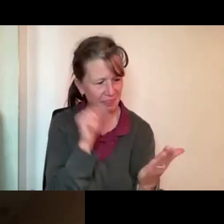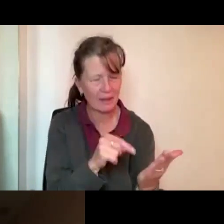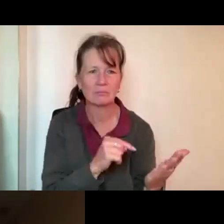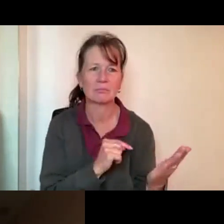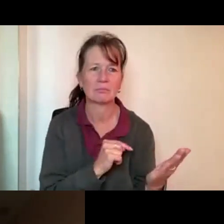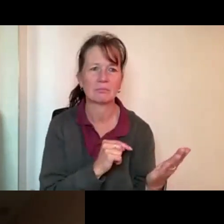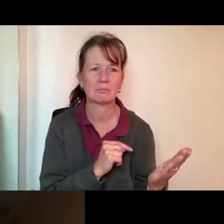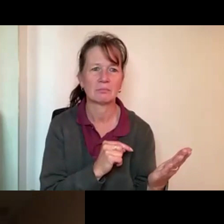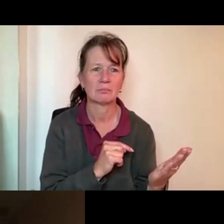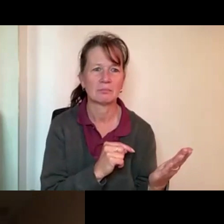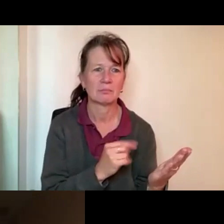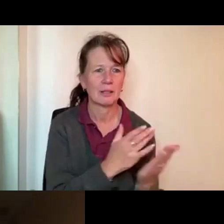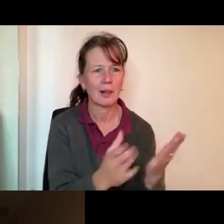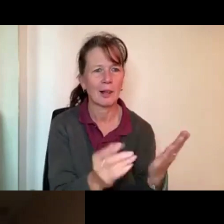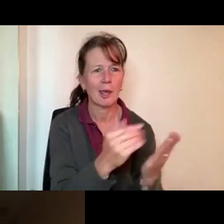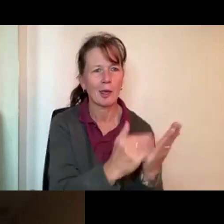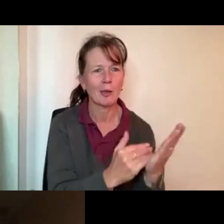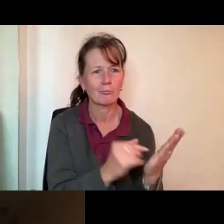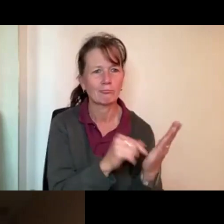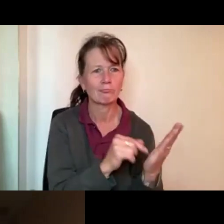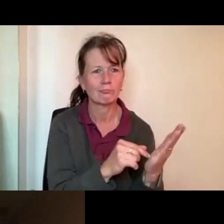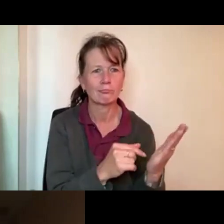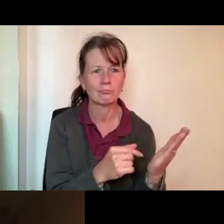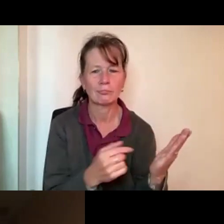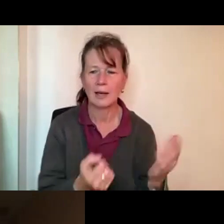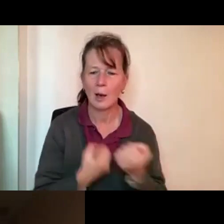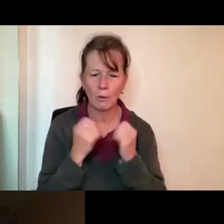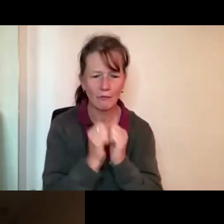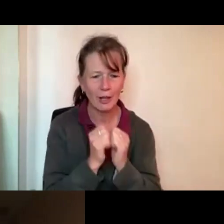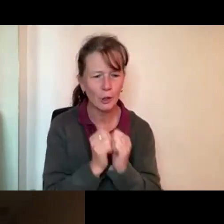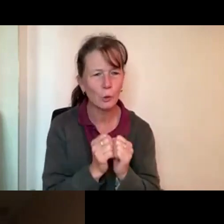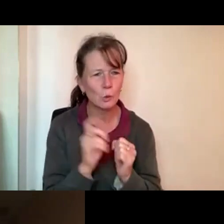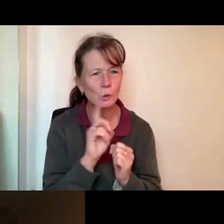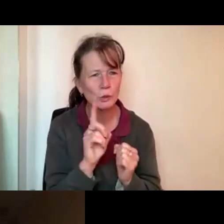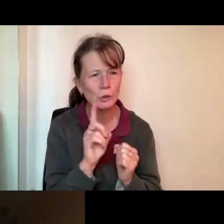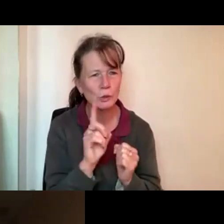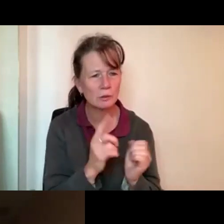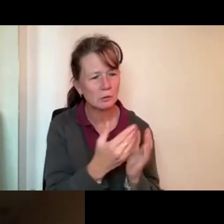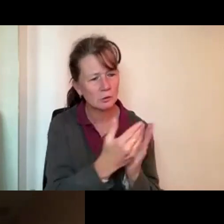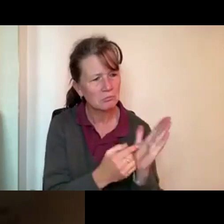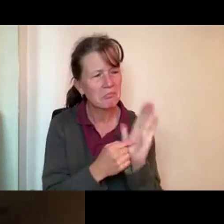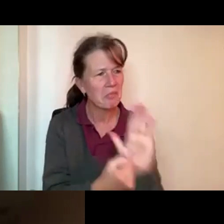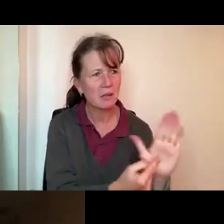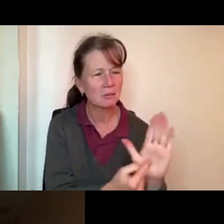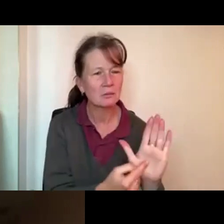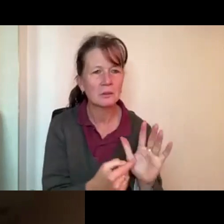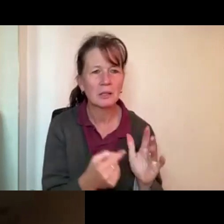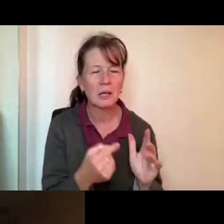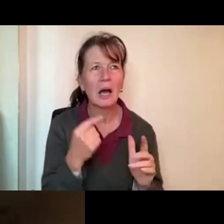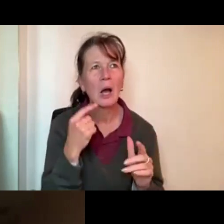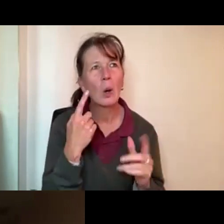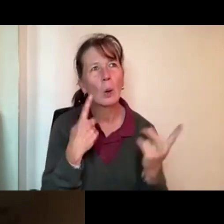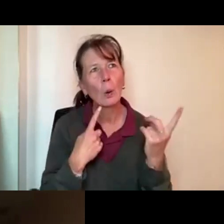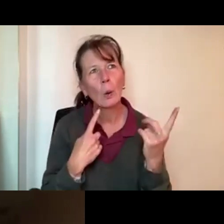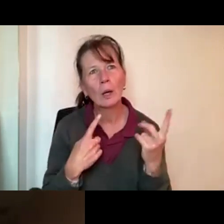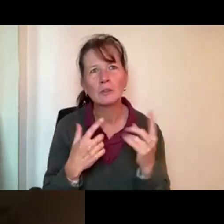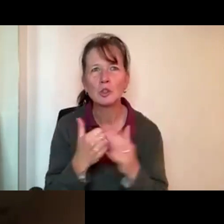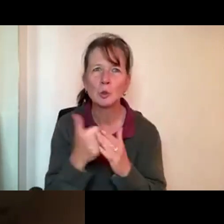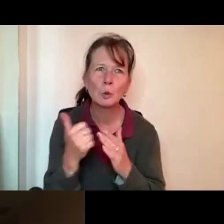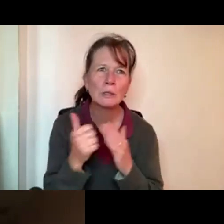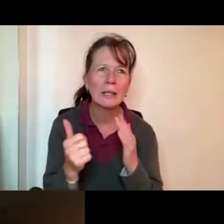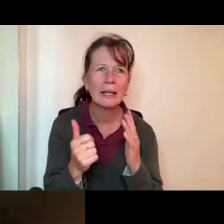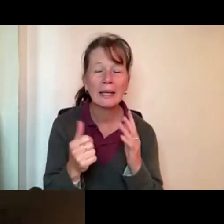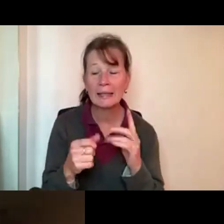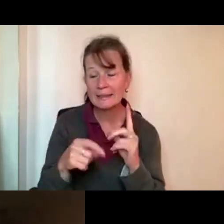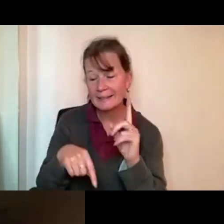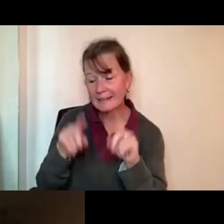about our values. There is a tendency to think that sort of diversity